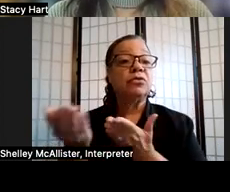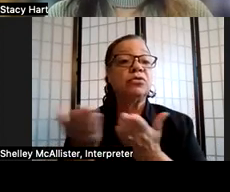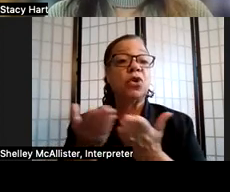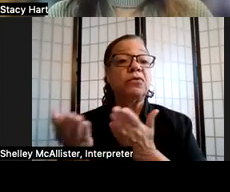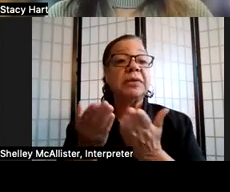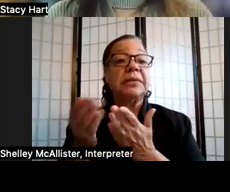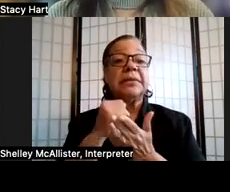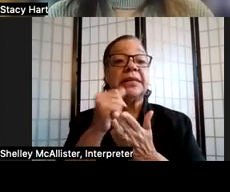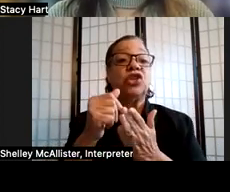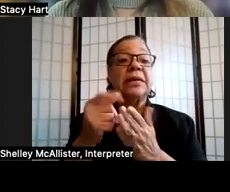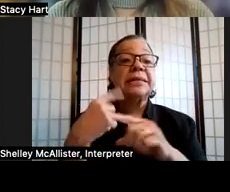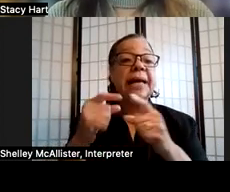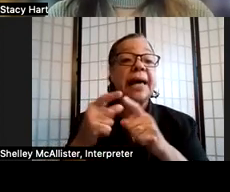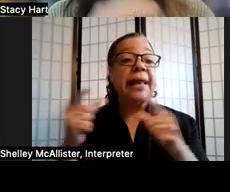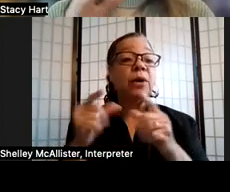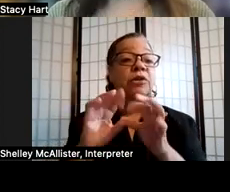interpreters